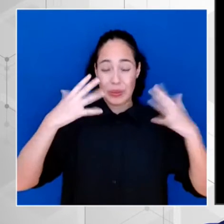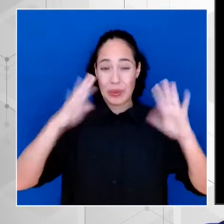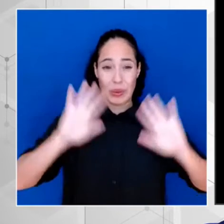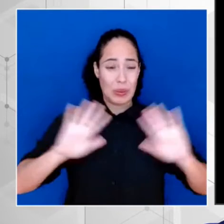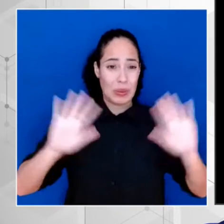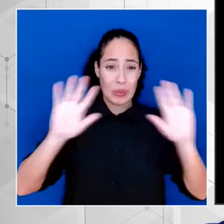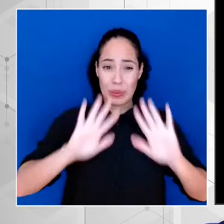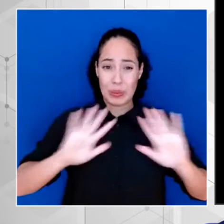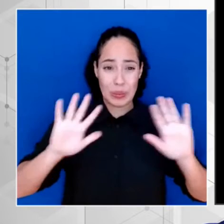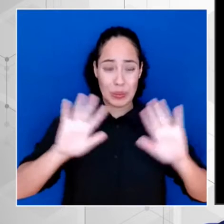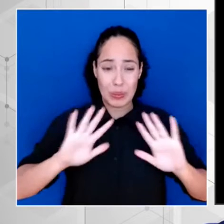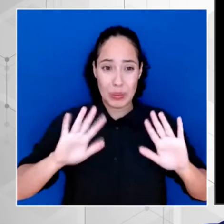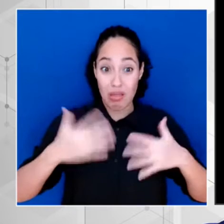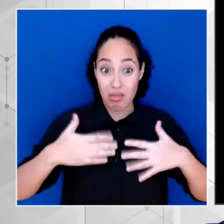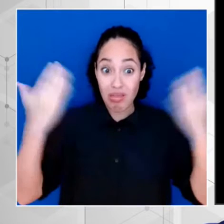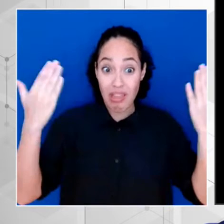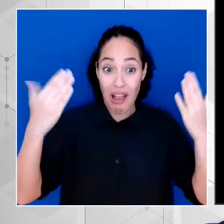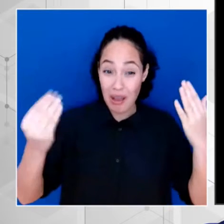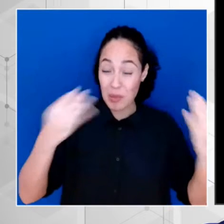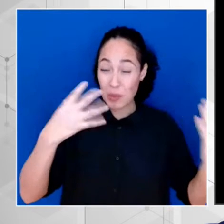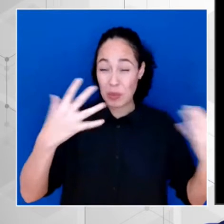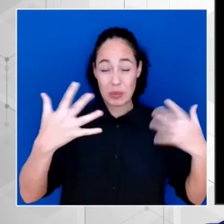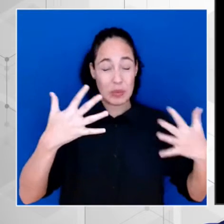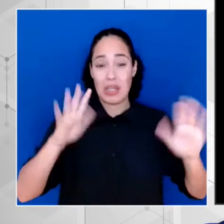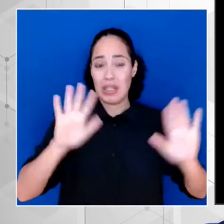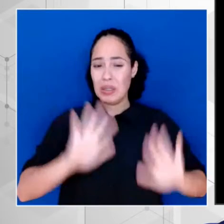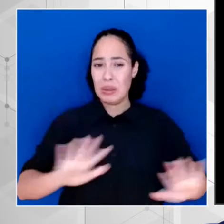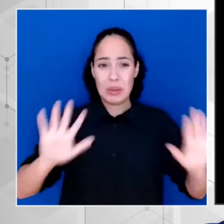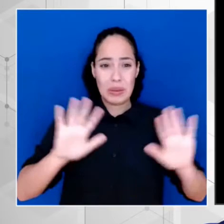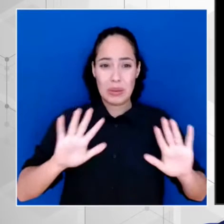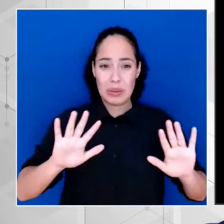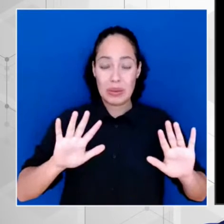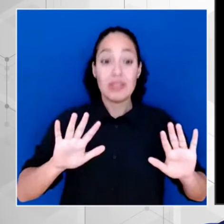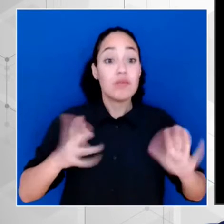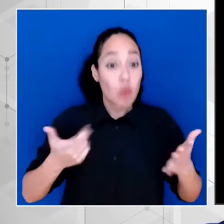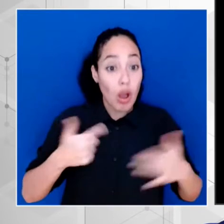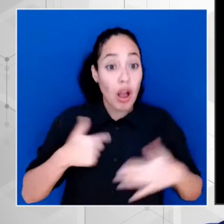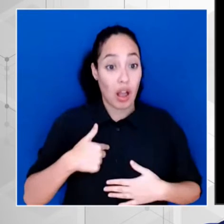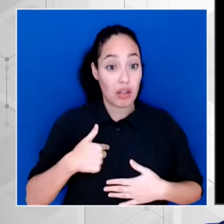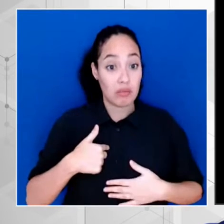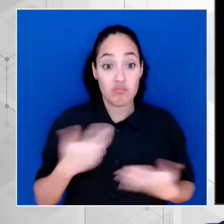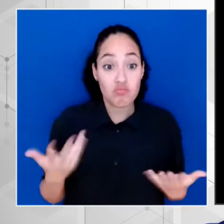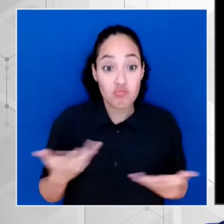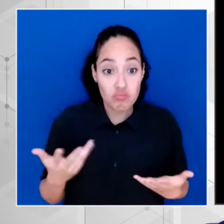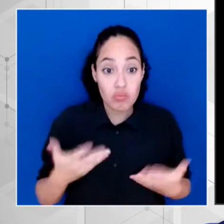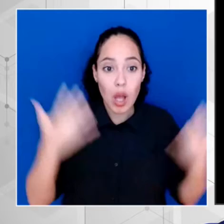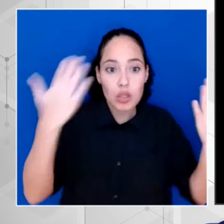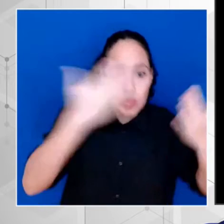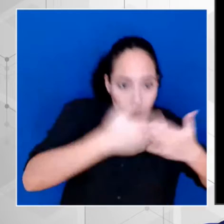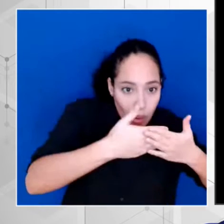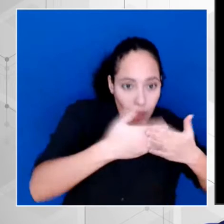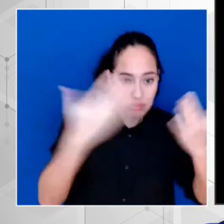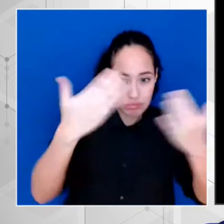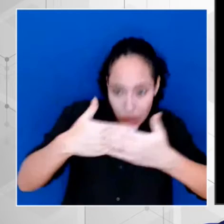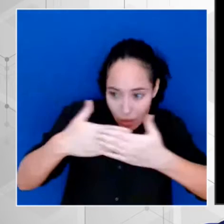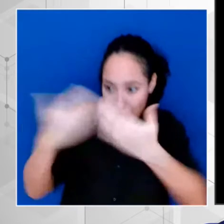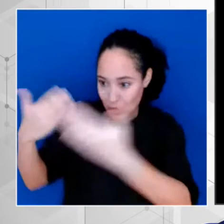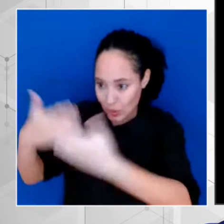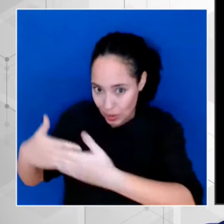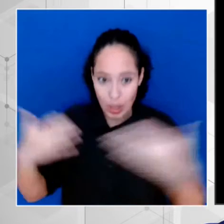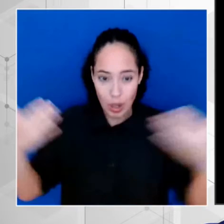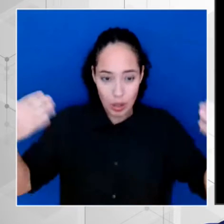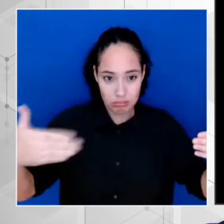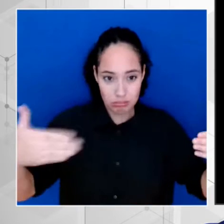it overstimulates me, especially late in the afternoon. I hate it, honestly. But remember, that's